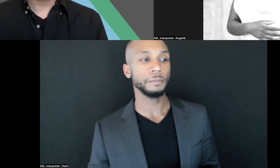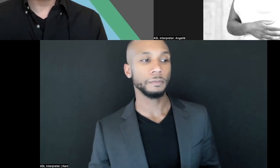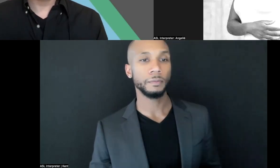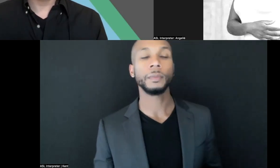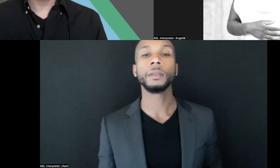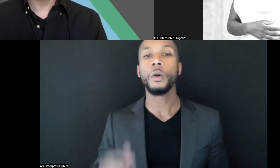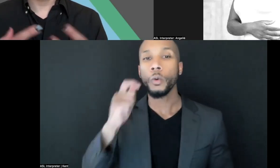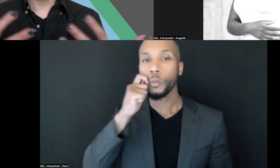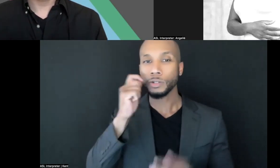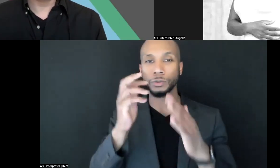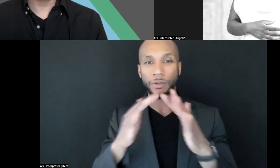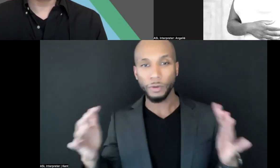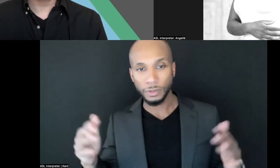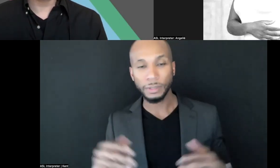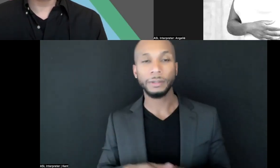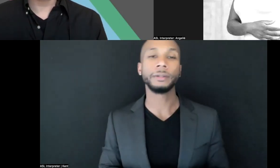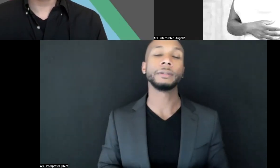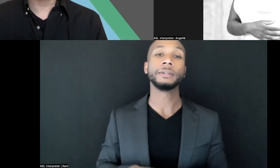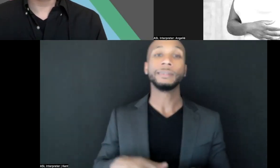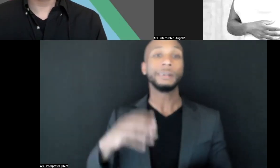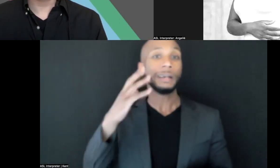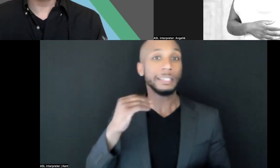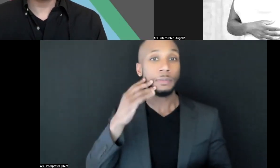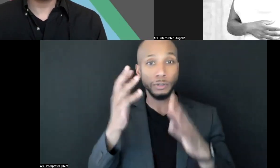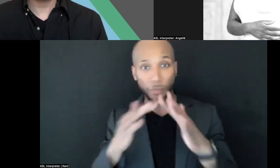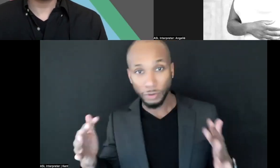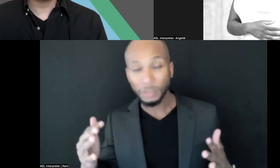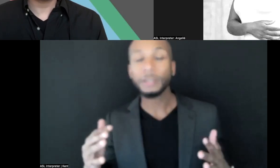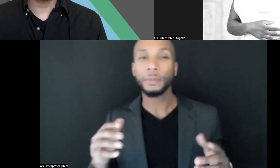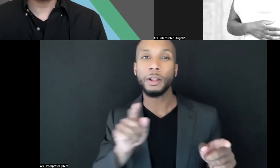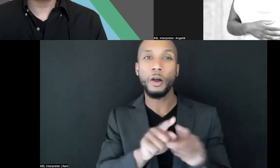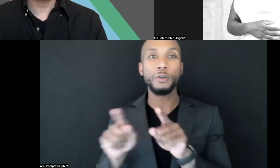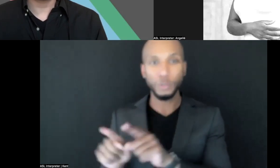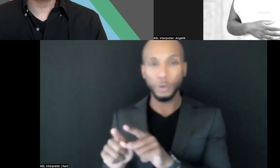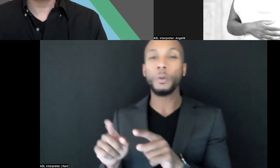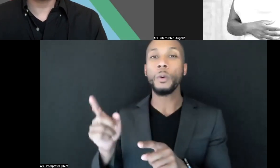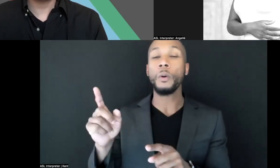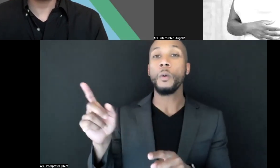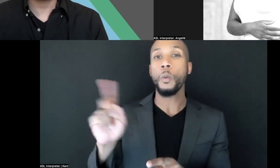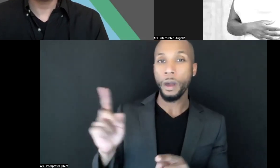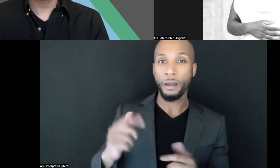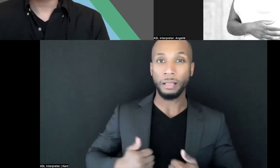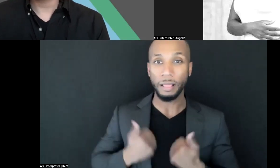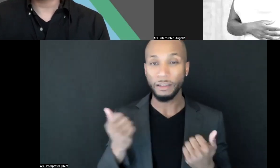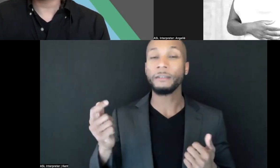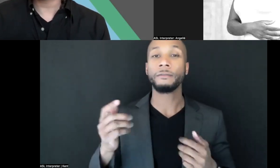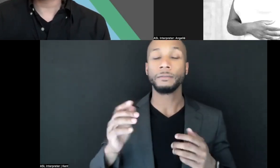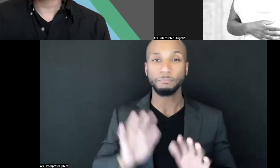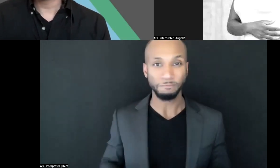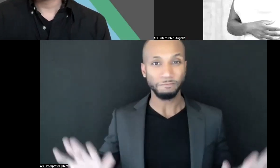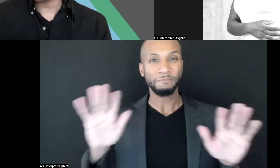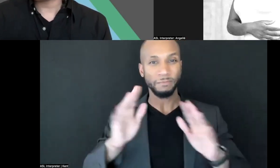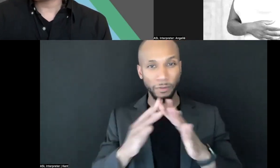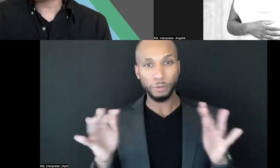racial diversity and a diversity of experiences, but also geographical diversity into these conversations. So a lot of